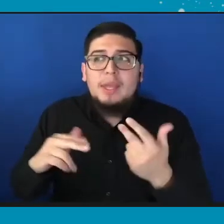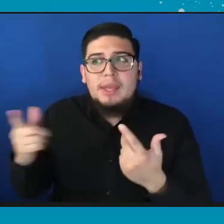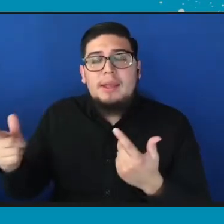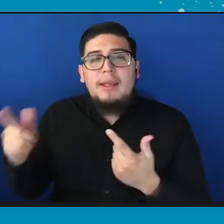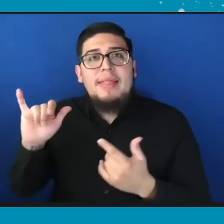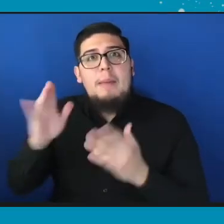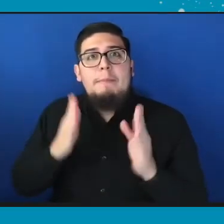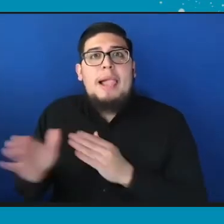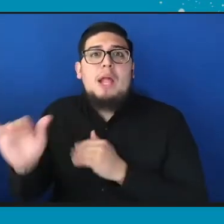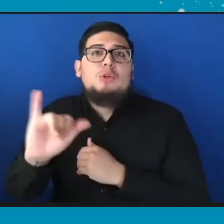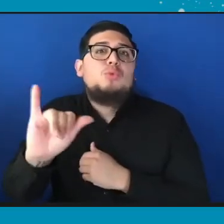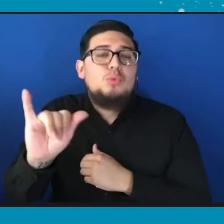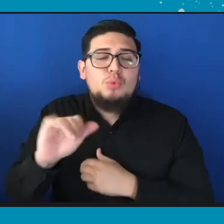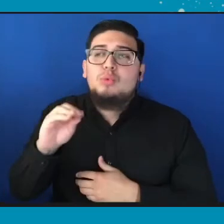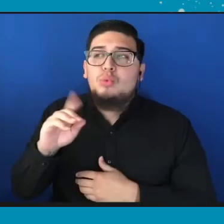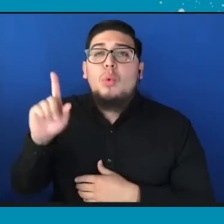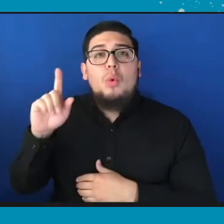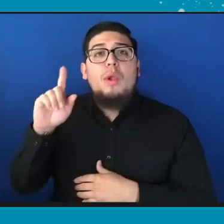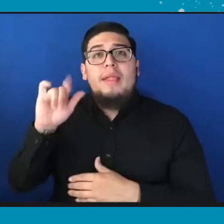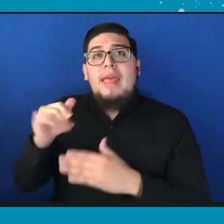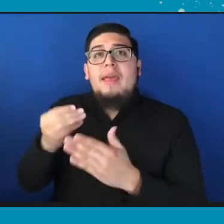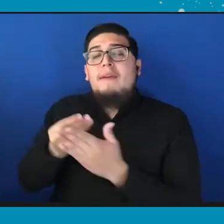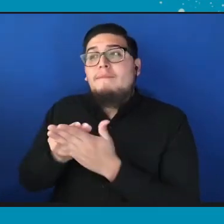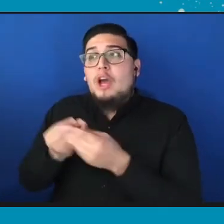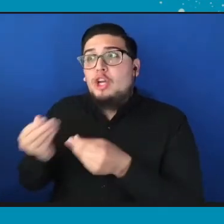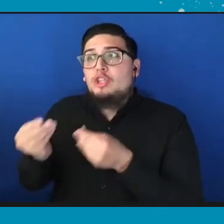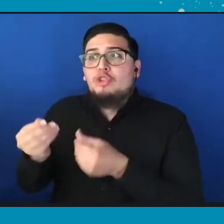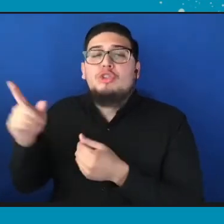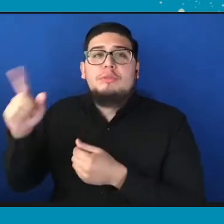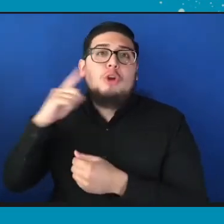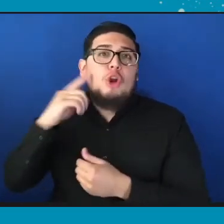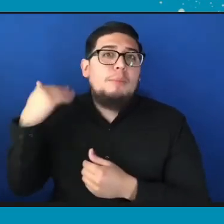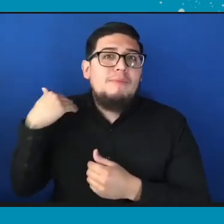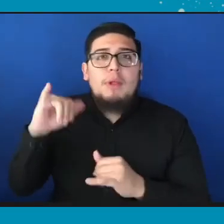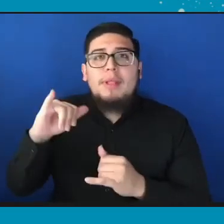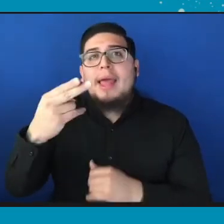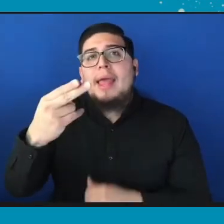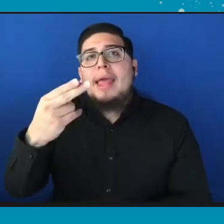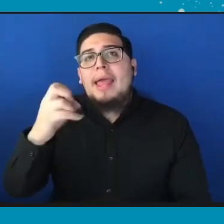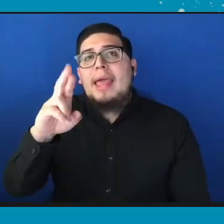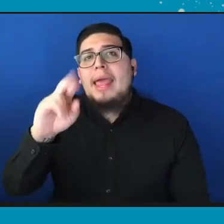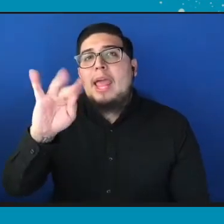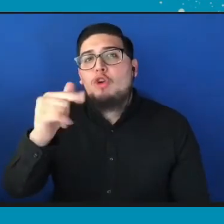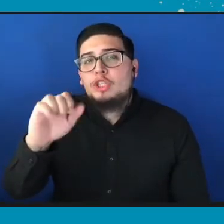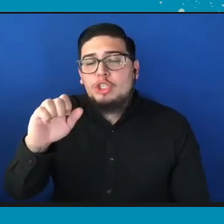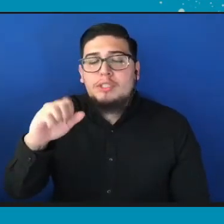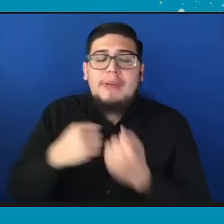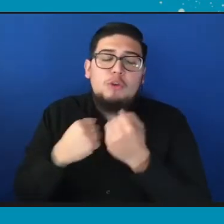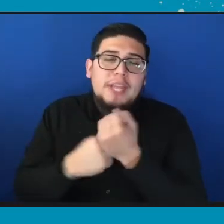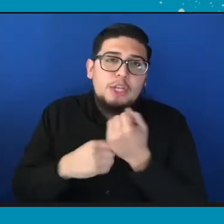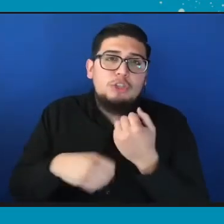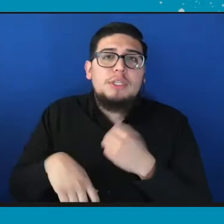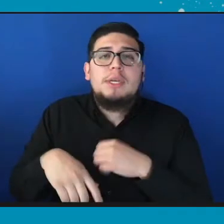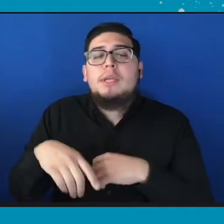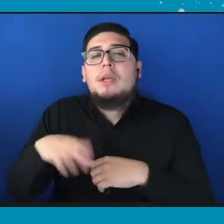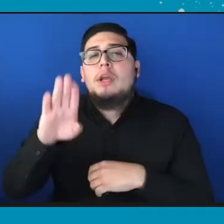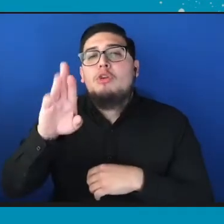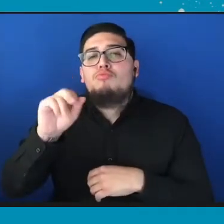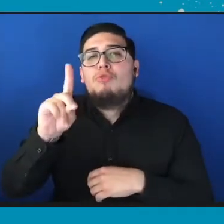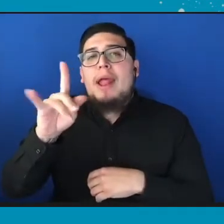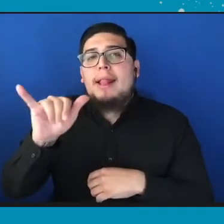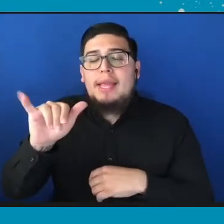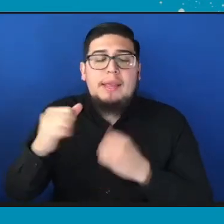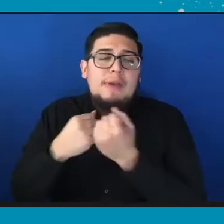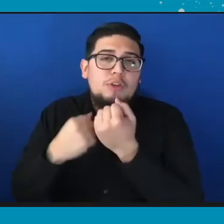some of the folks you would have heard about before: Heritage Foundation, the Bradley Foundation, the Koch brothers. This has all been a